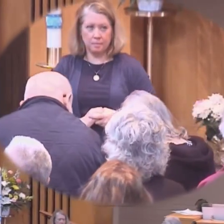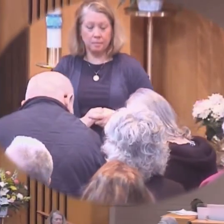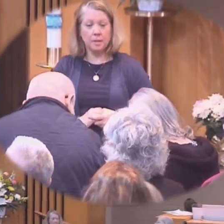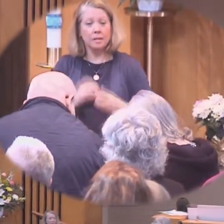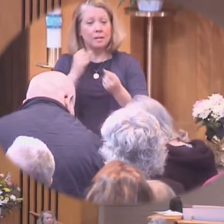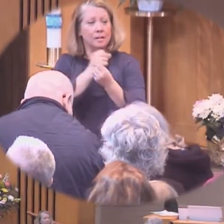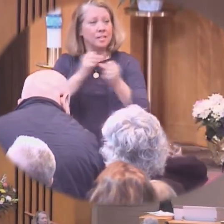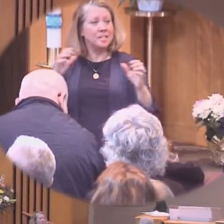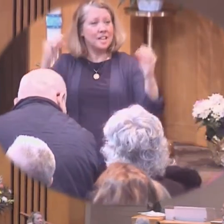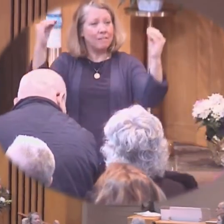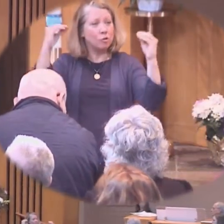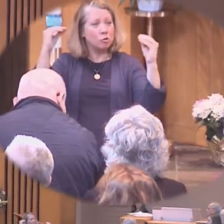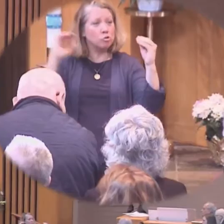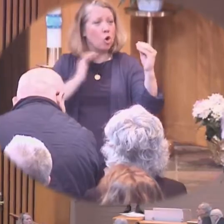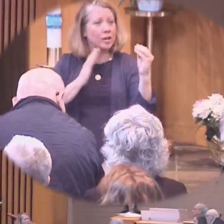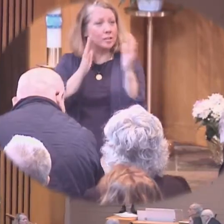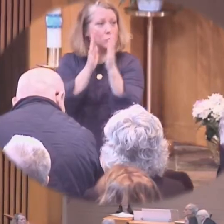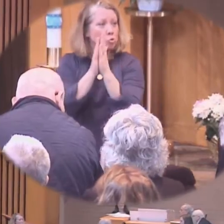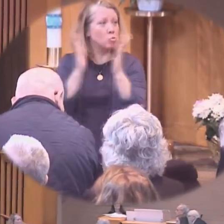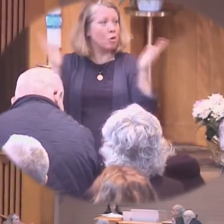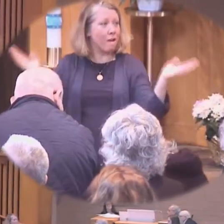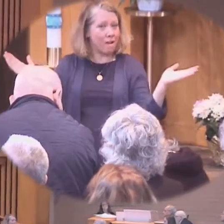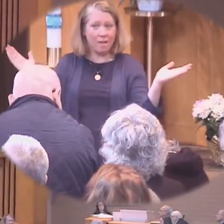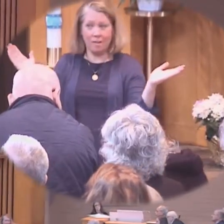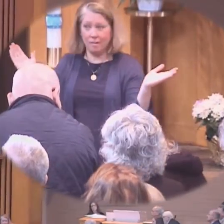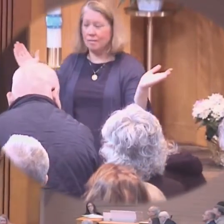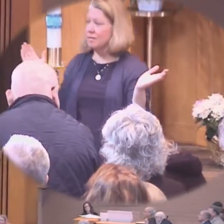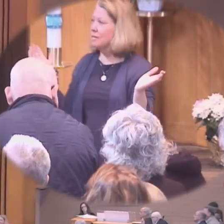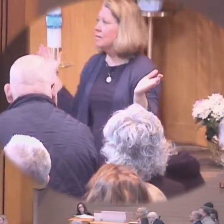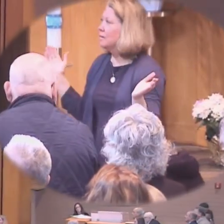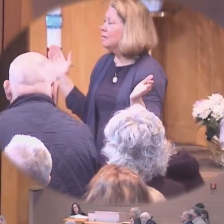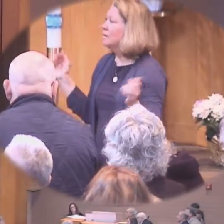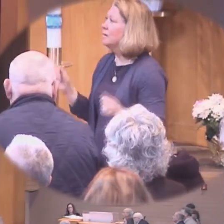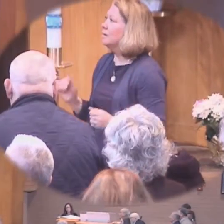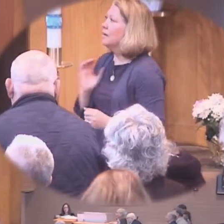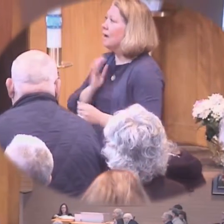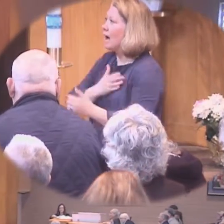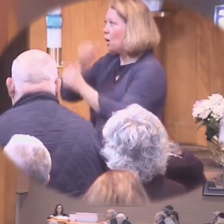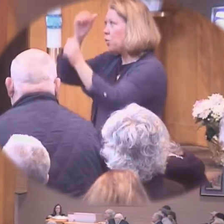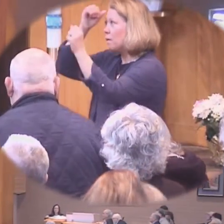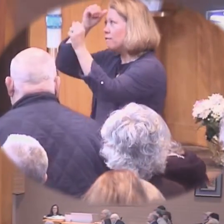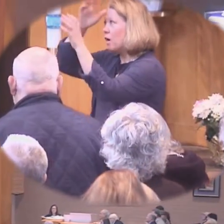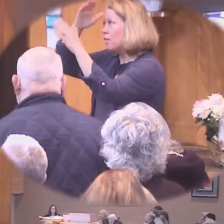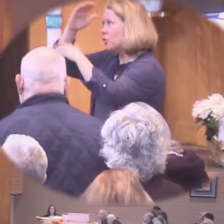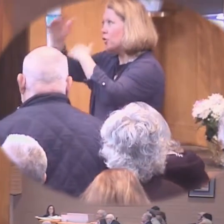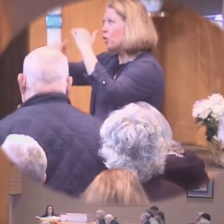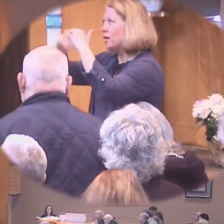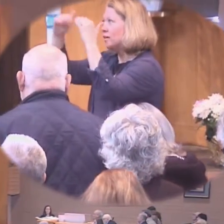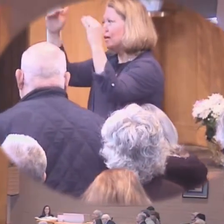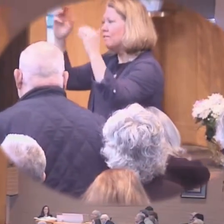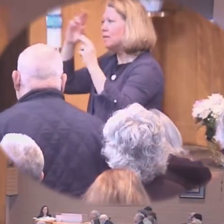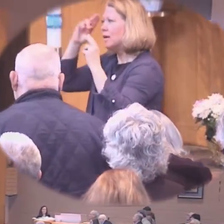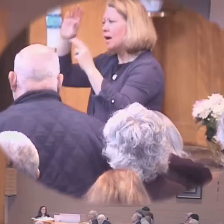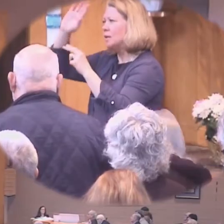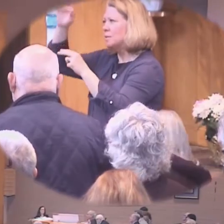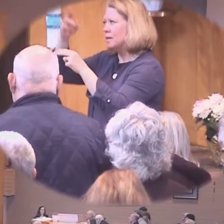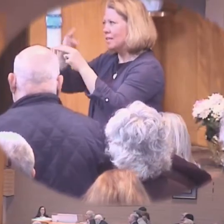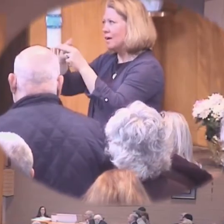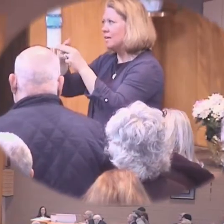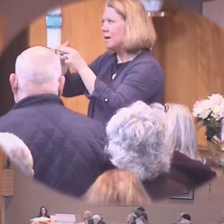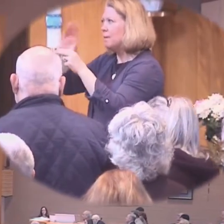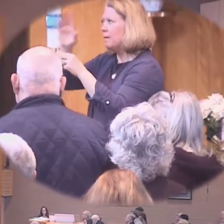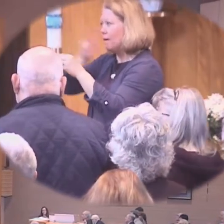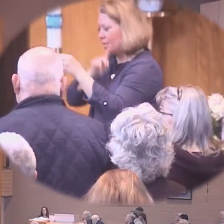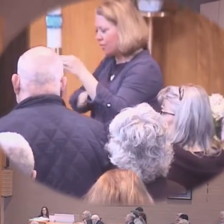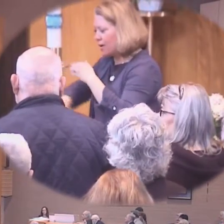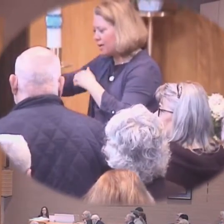At the Savior's command, informed by divine teaching, we dare to say, Our Father, who art in heaven,